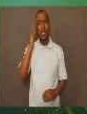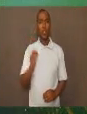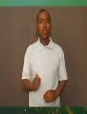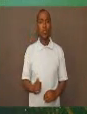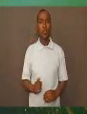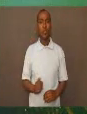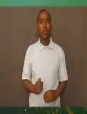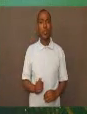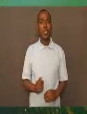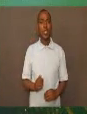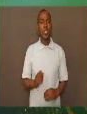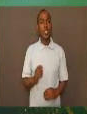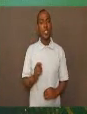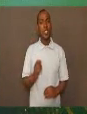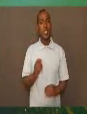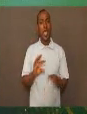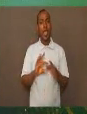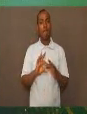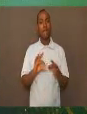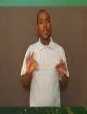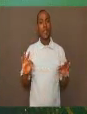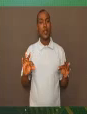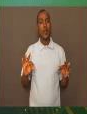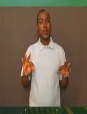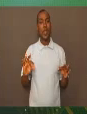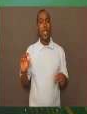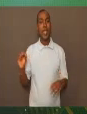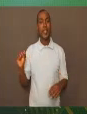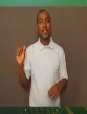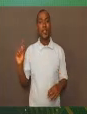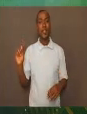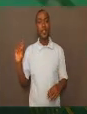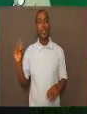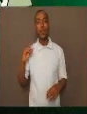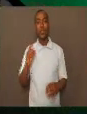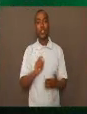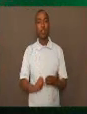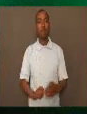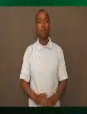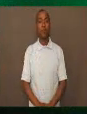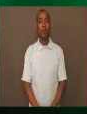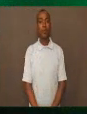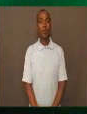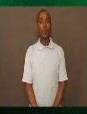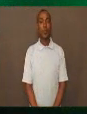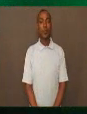Write a sentence explaining what you know about STDs.